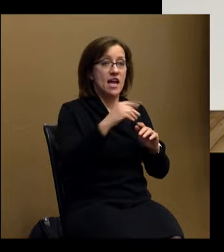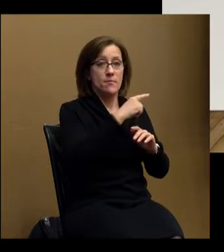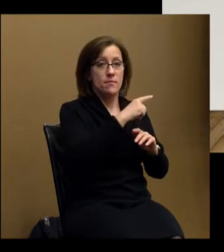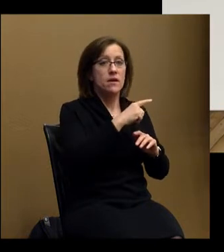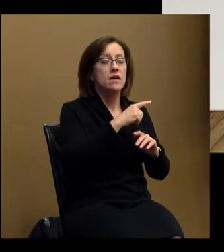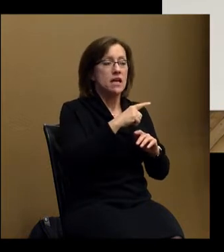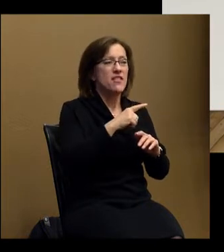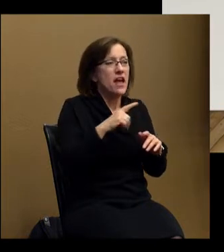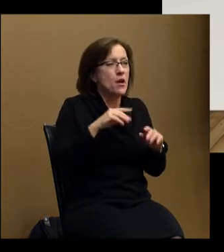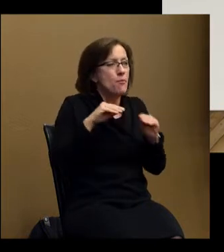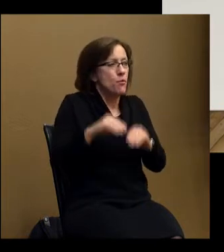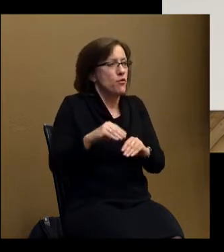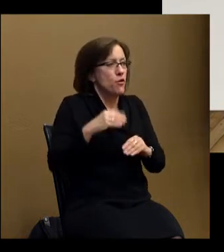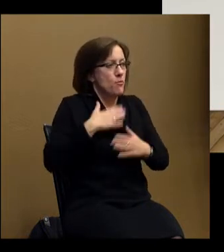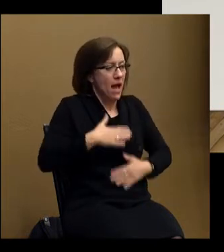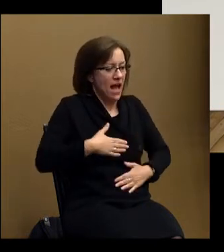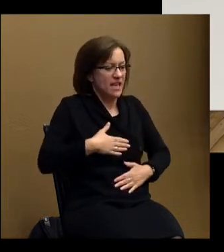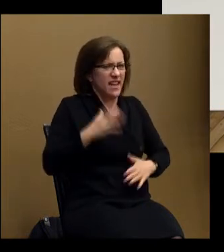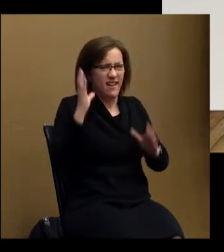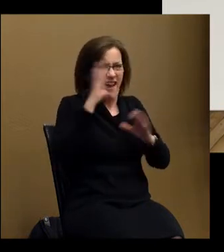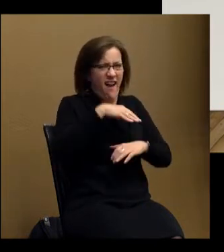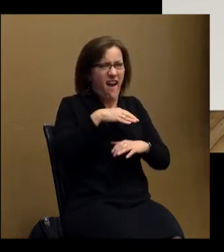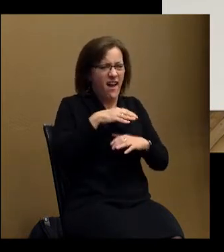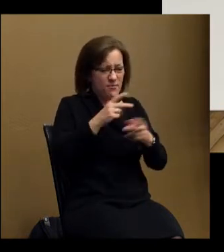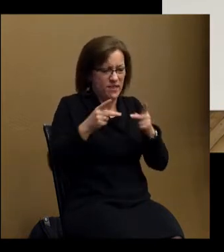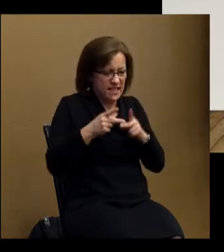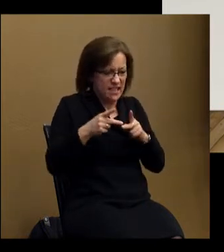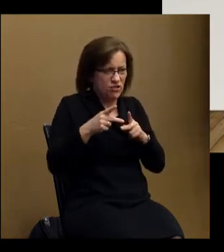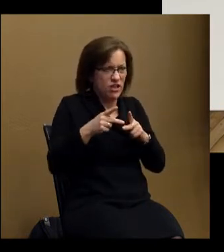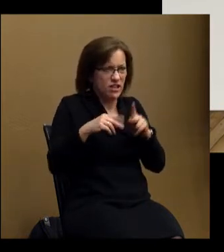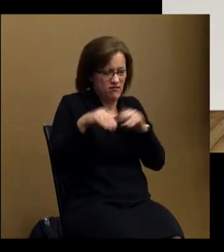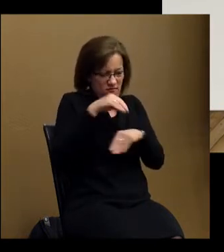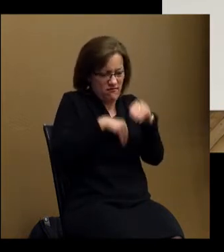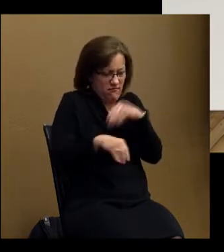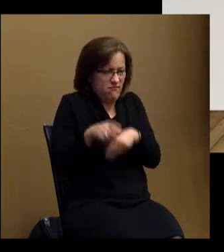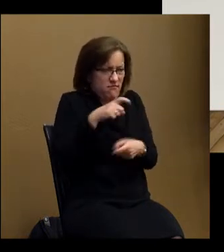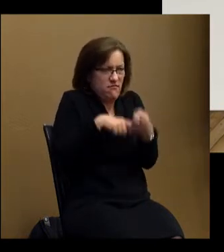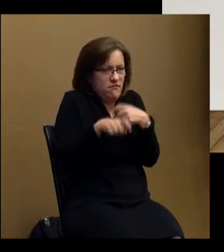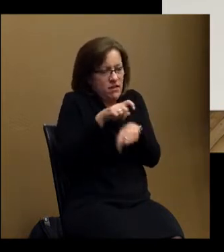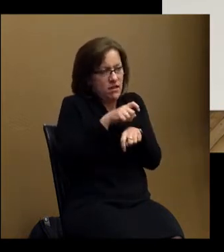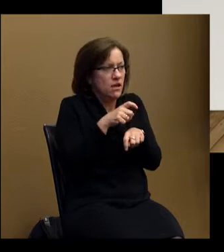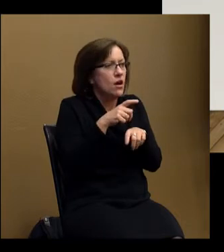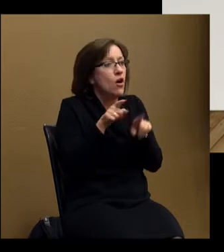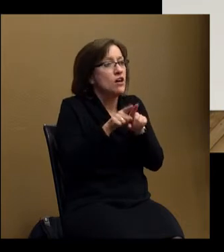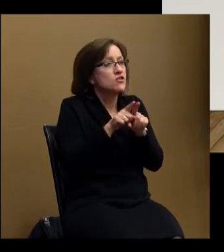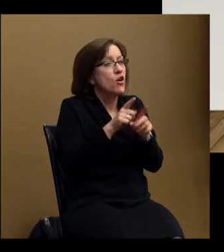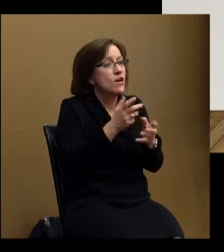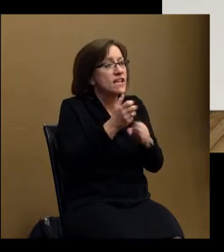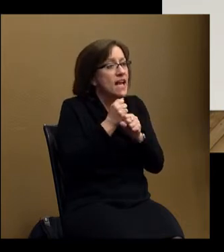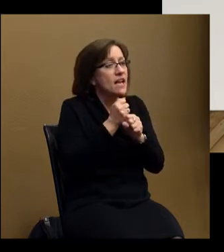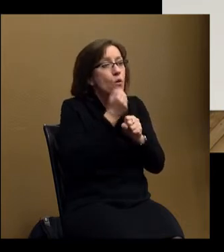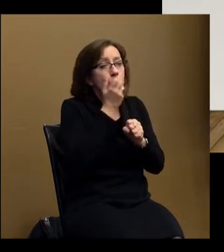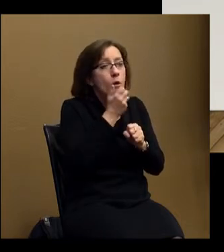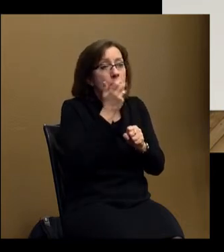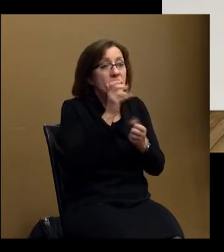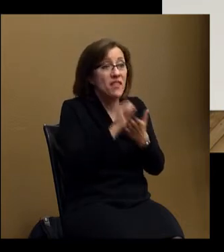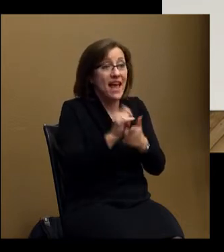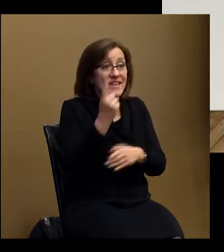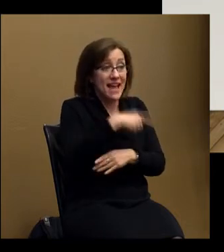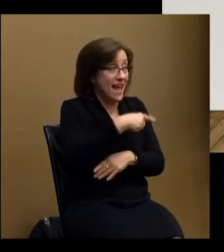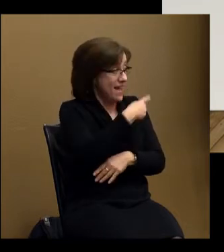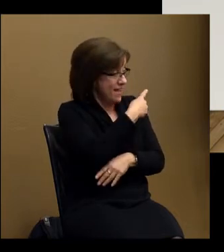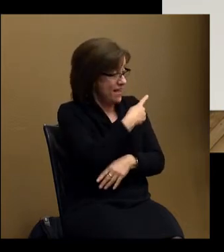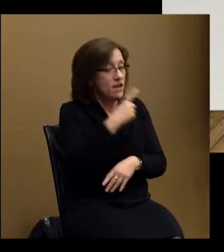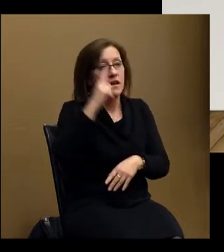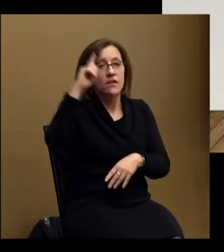But he was in those odd positions, so he's getting a couple of different types of input. He's also getting the warmth because that day the sun was shining on